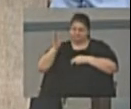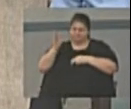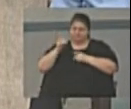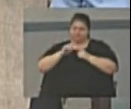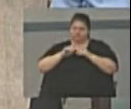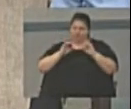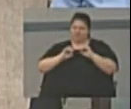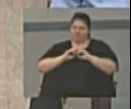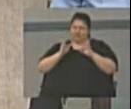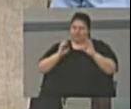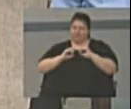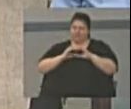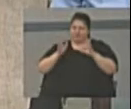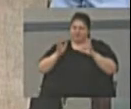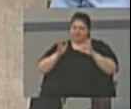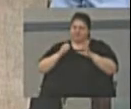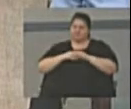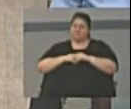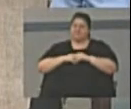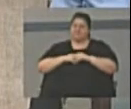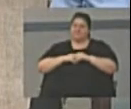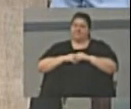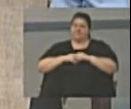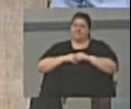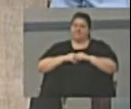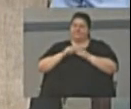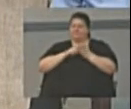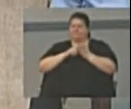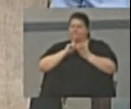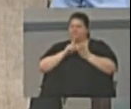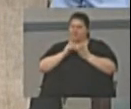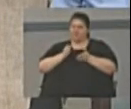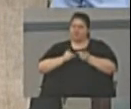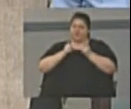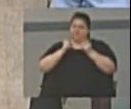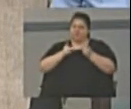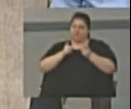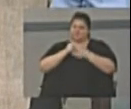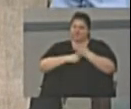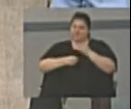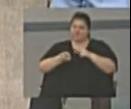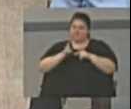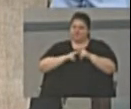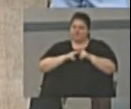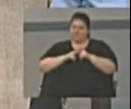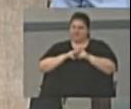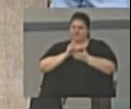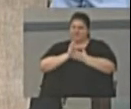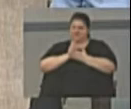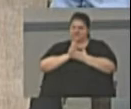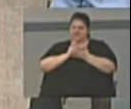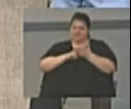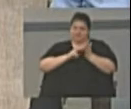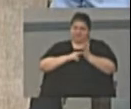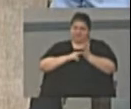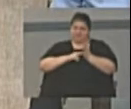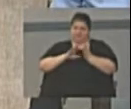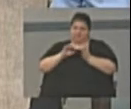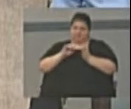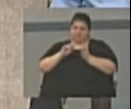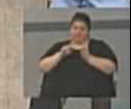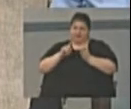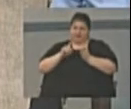clarify once again that this is a proposed tax increment financing, which means that the bonds which will be